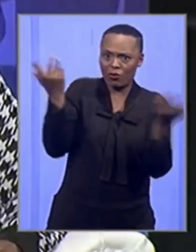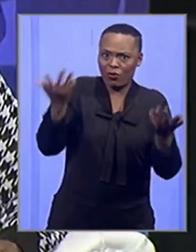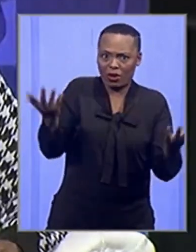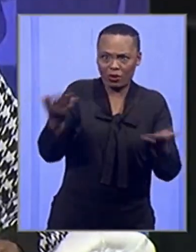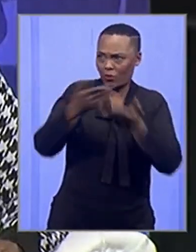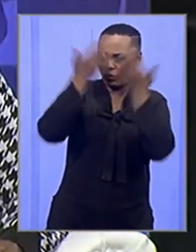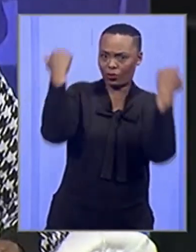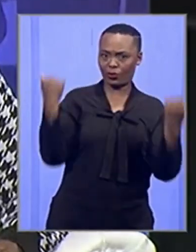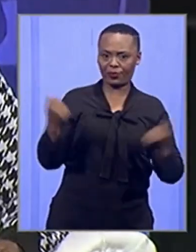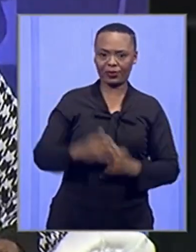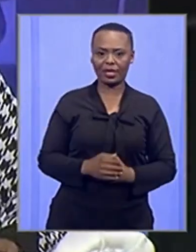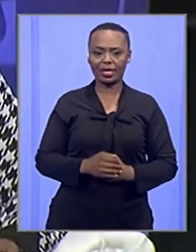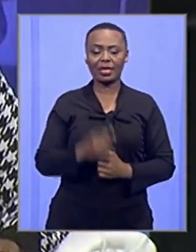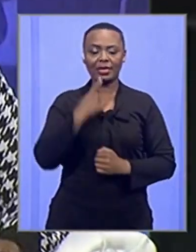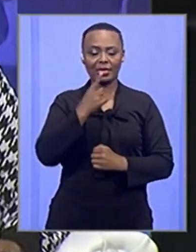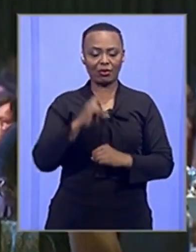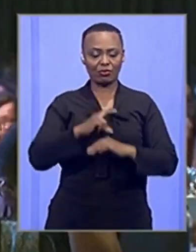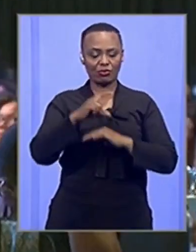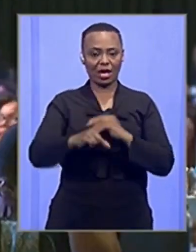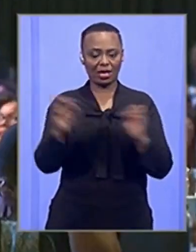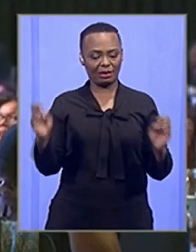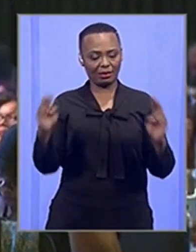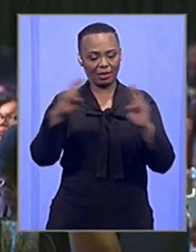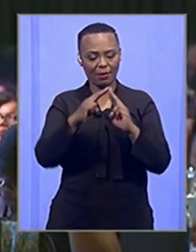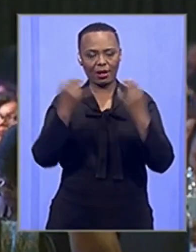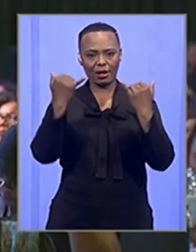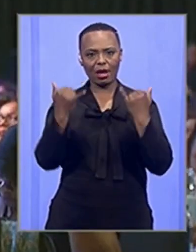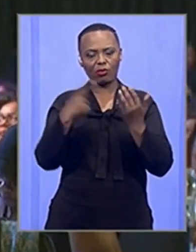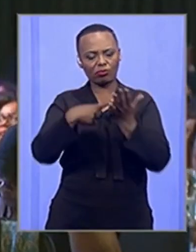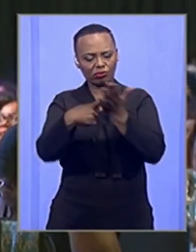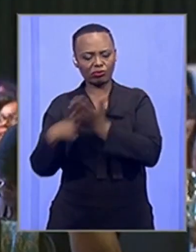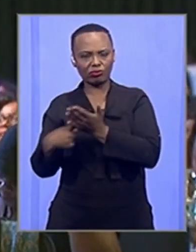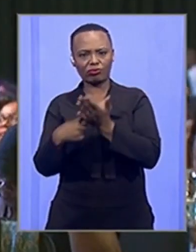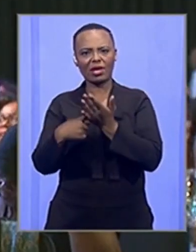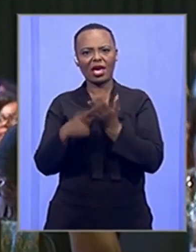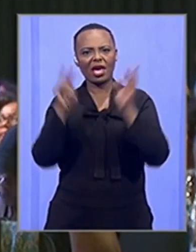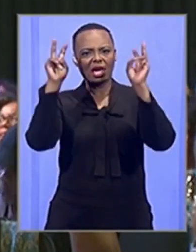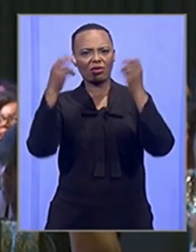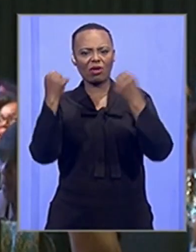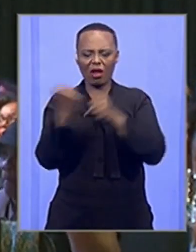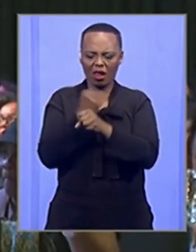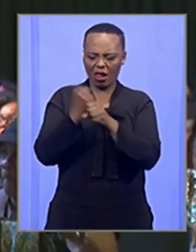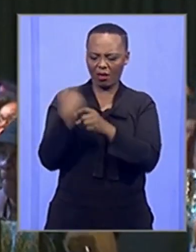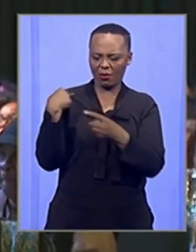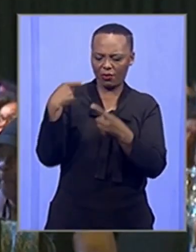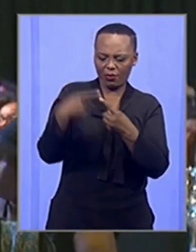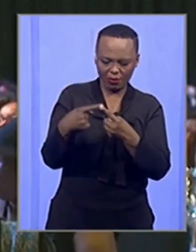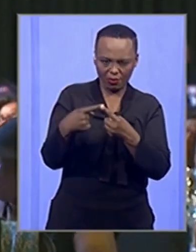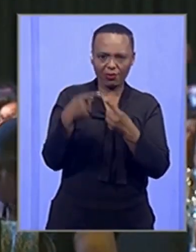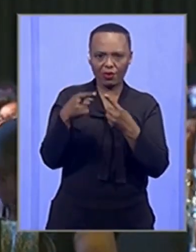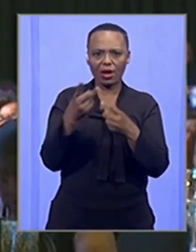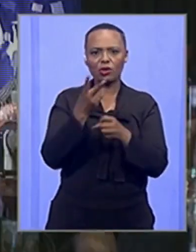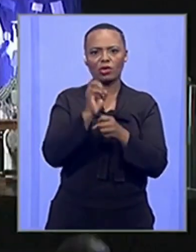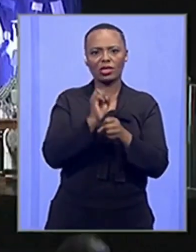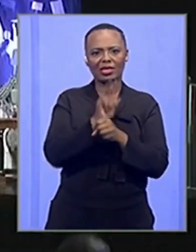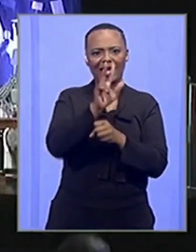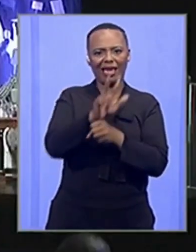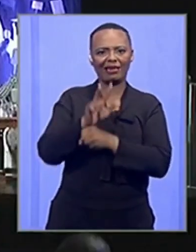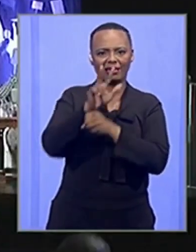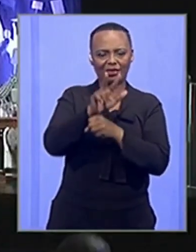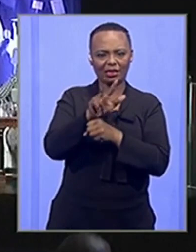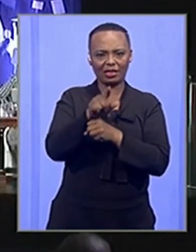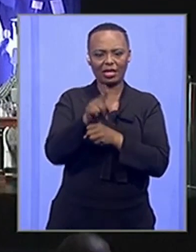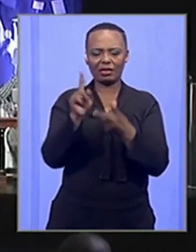kopano ye e be e le go lekola le go naganišiša mošomo wo o dirilwego go tloga ge go swarwa kopano ka